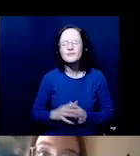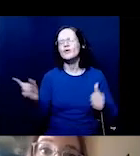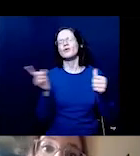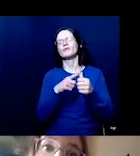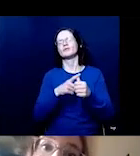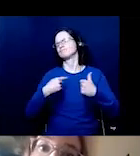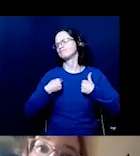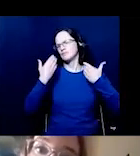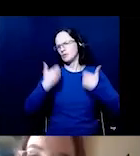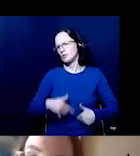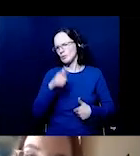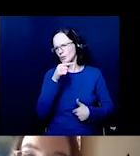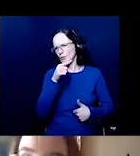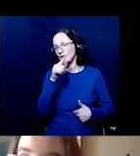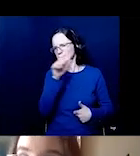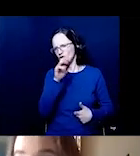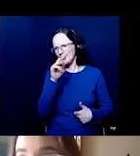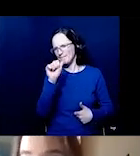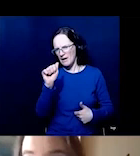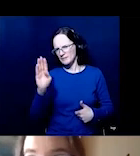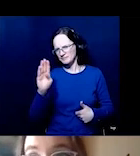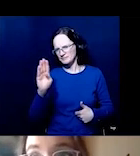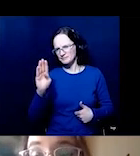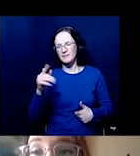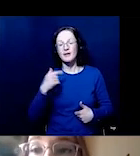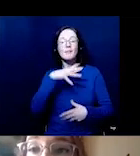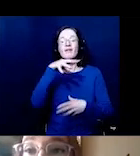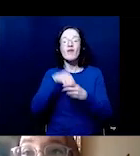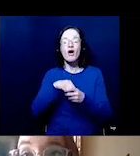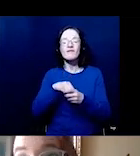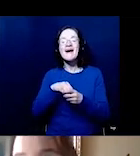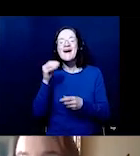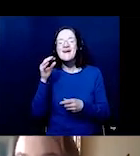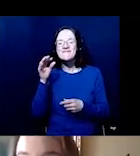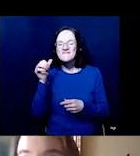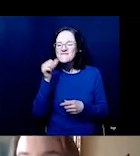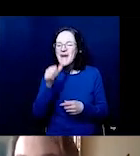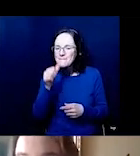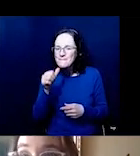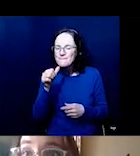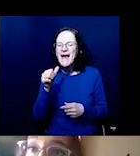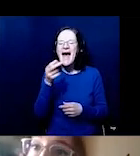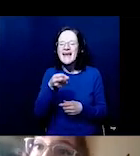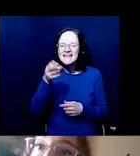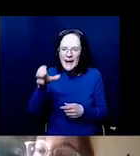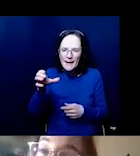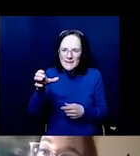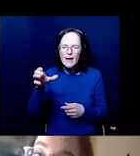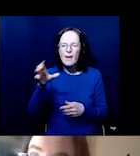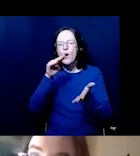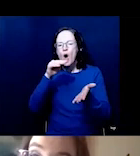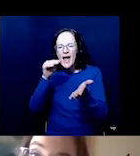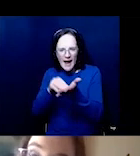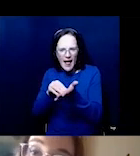Bulgak. I'm on the board of directors of Action des Femmes Handicapées Montréal. This is a feminist advocacy group for